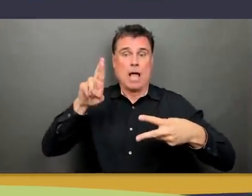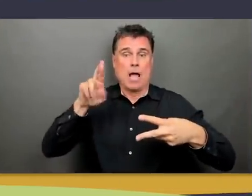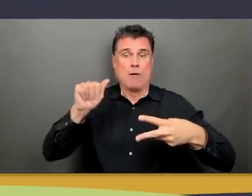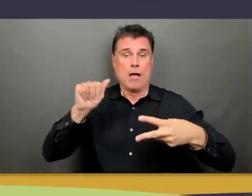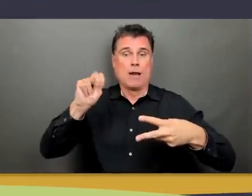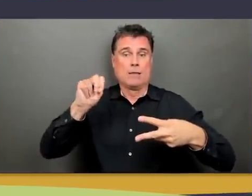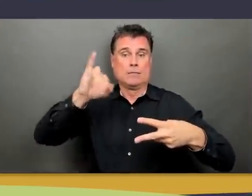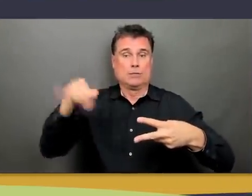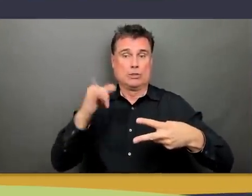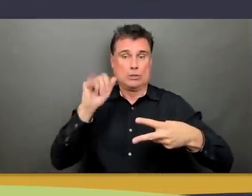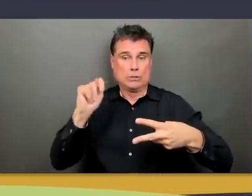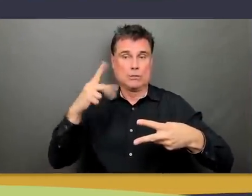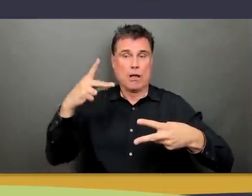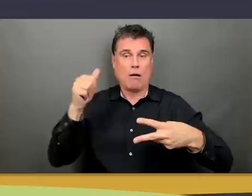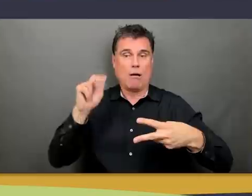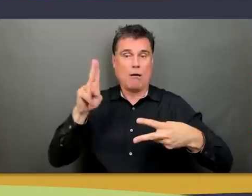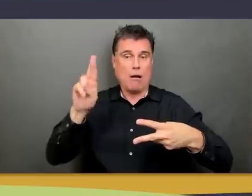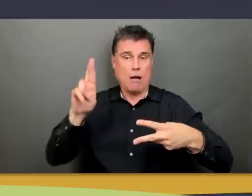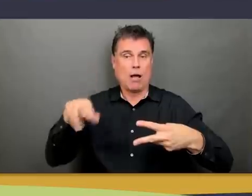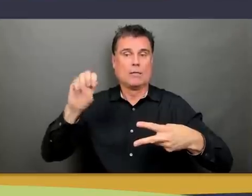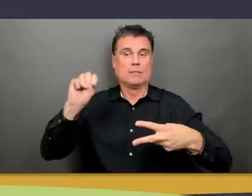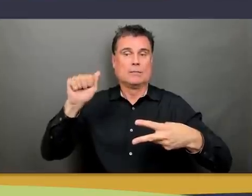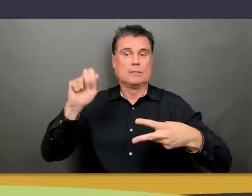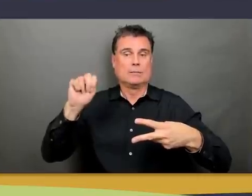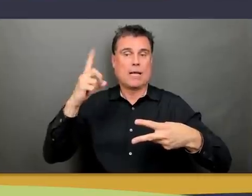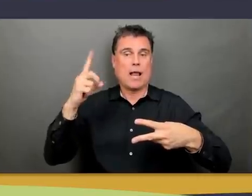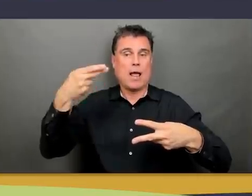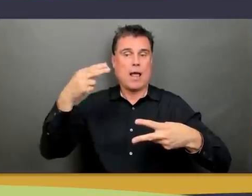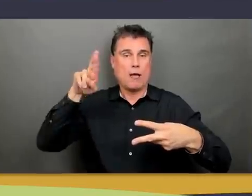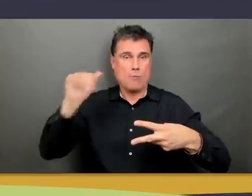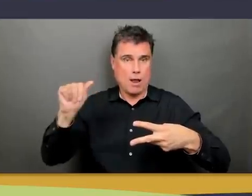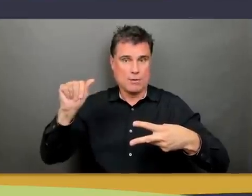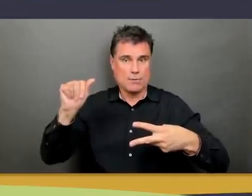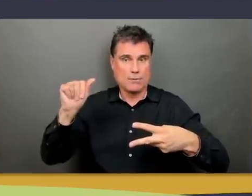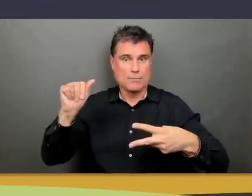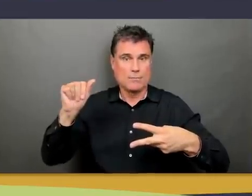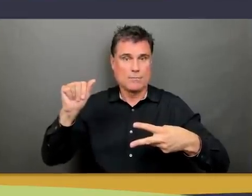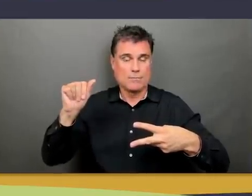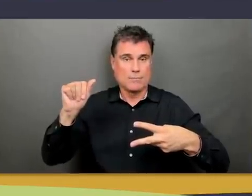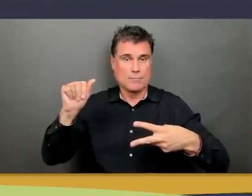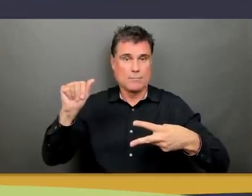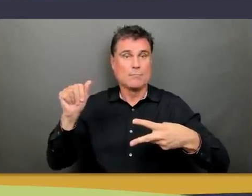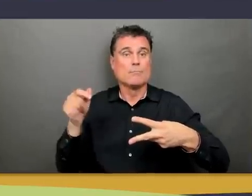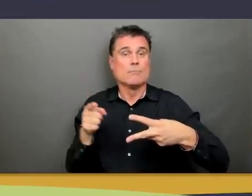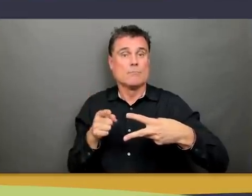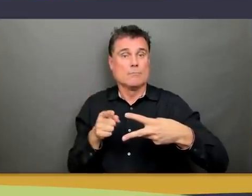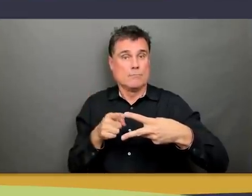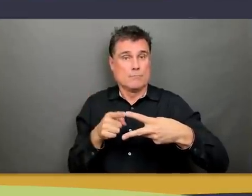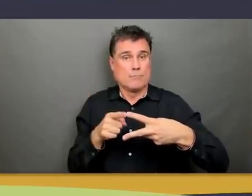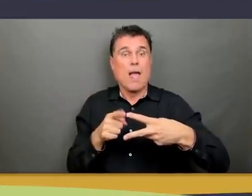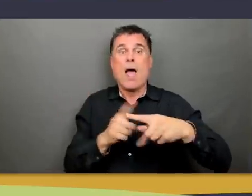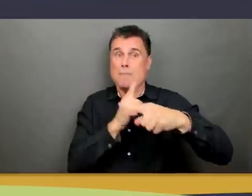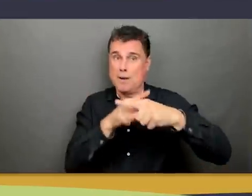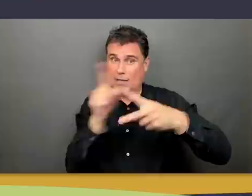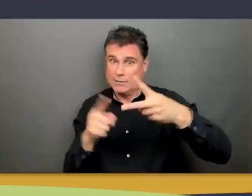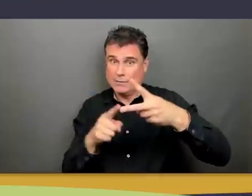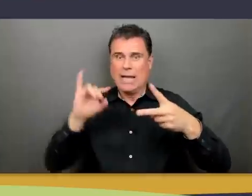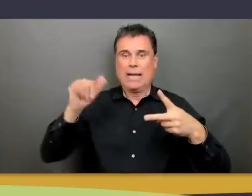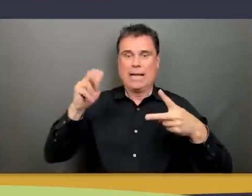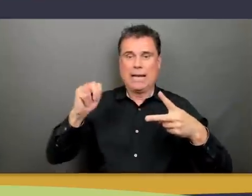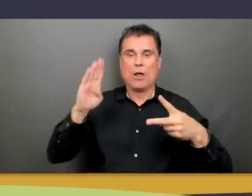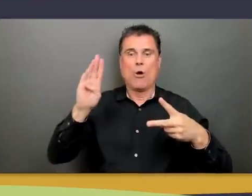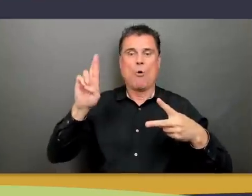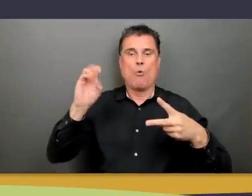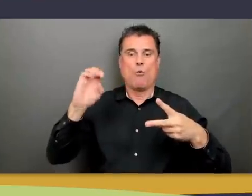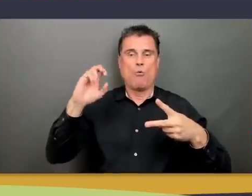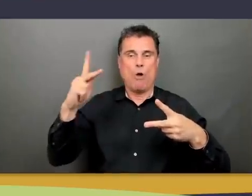Roxborough Smith from Abbotsford for their work with the Race and Anti-Racism Network at the University of the Fraser